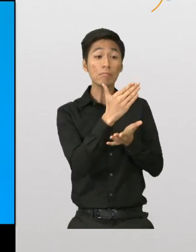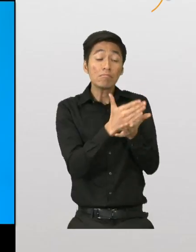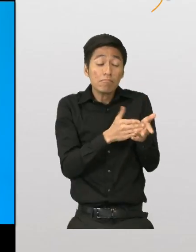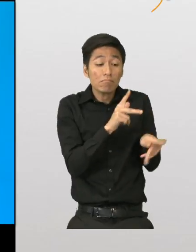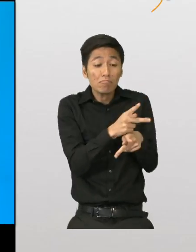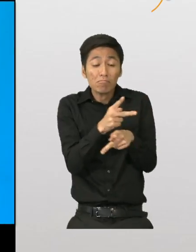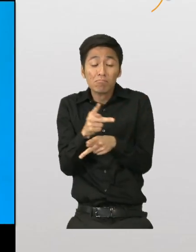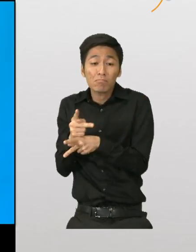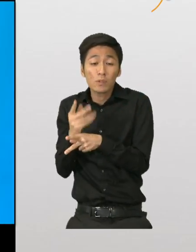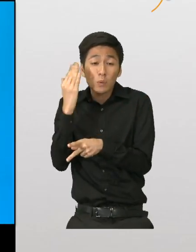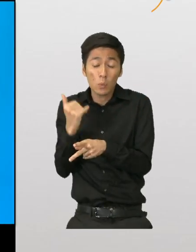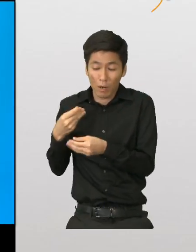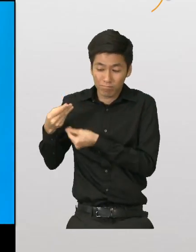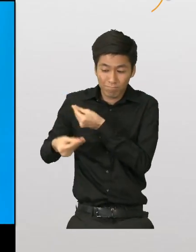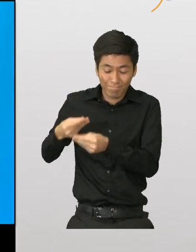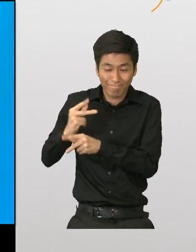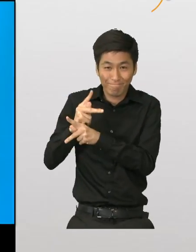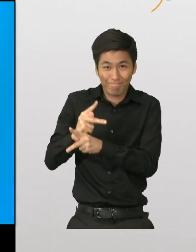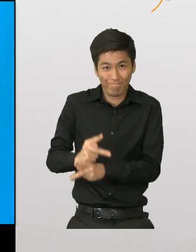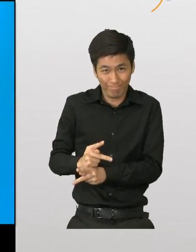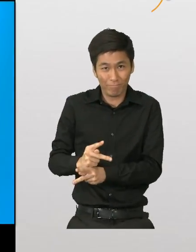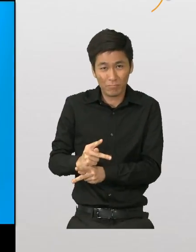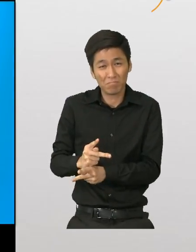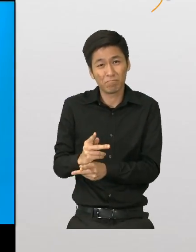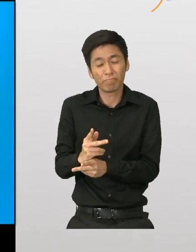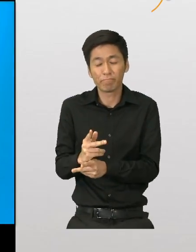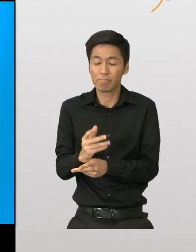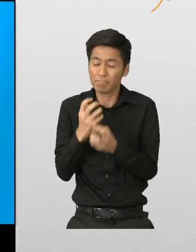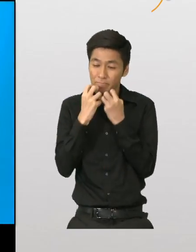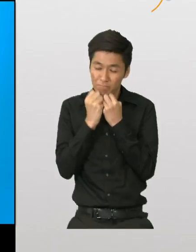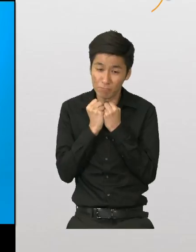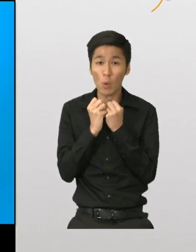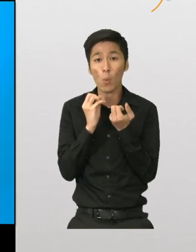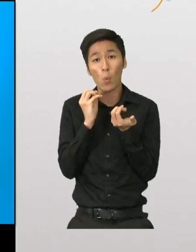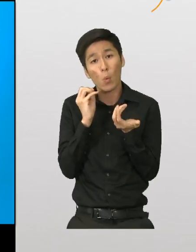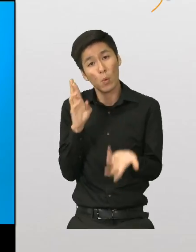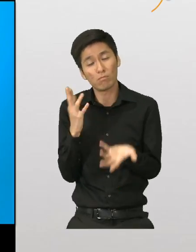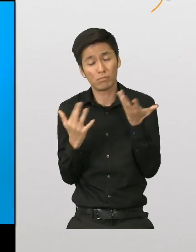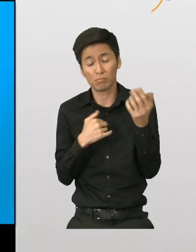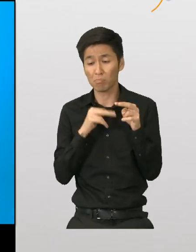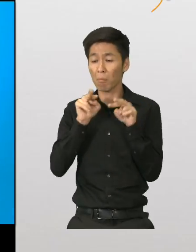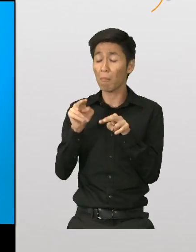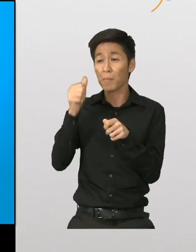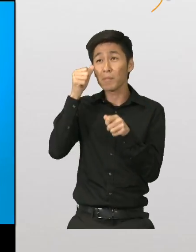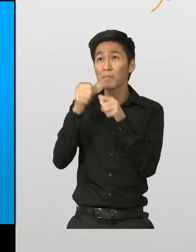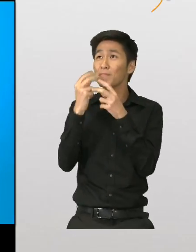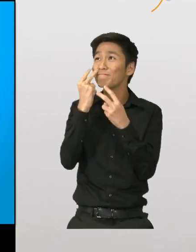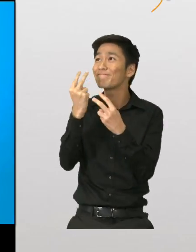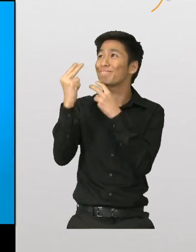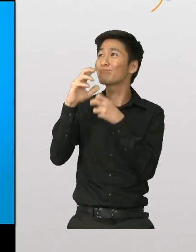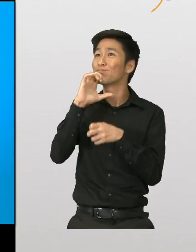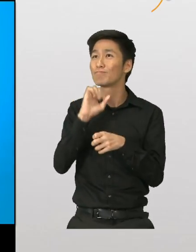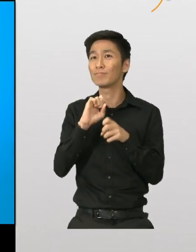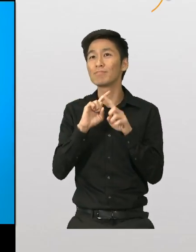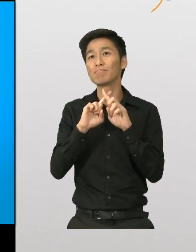or heritage value, or sentimental reasons, or to remind people what the old days were like, but these should